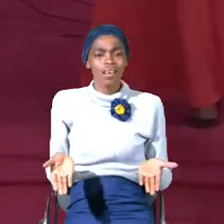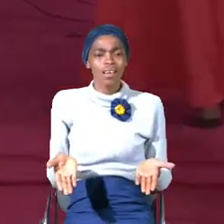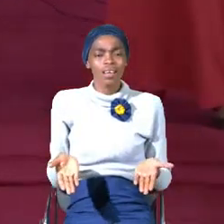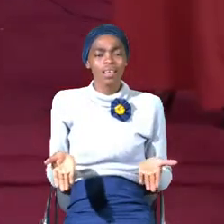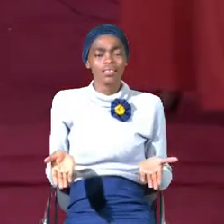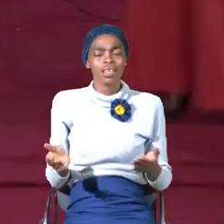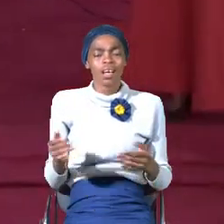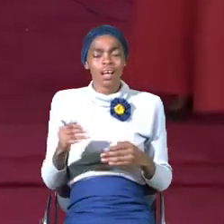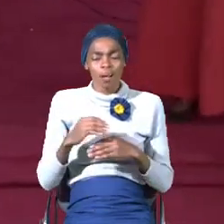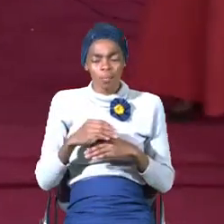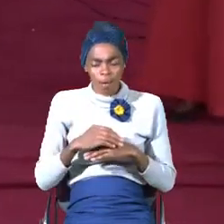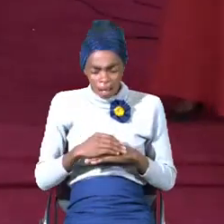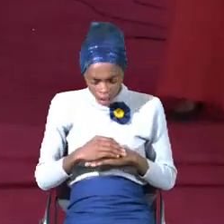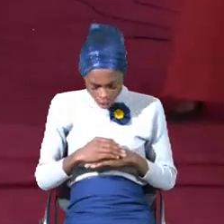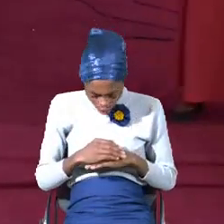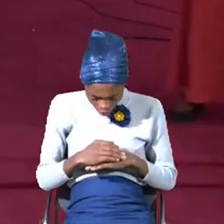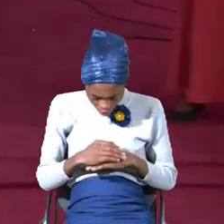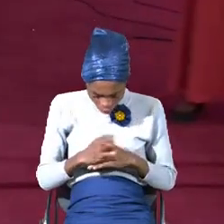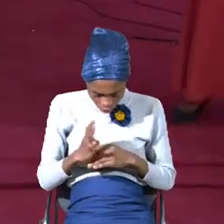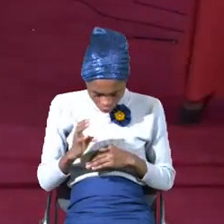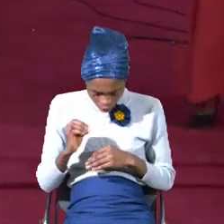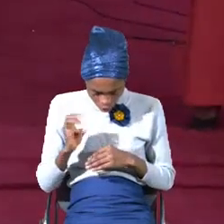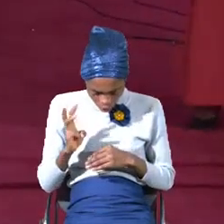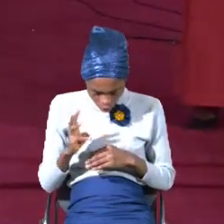Bow me down.